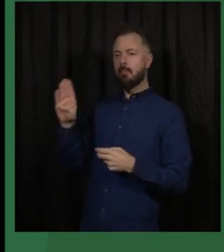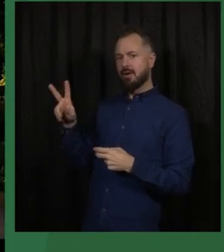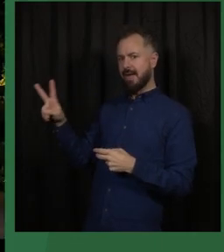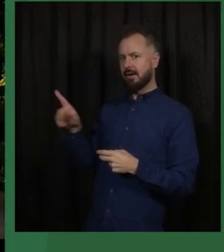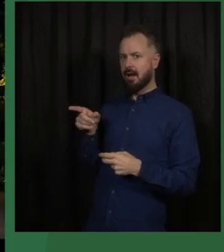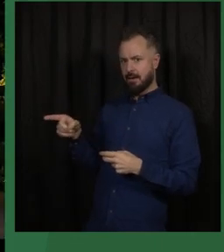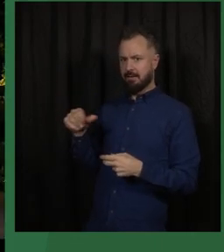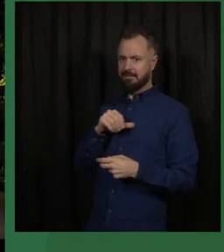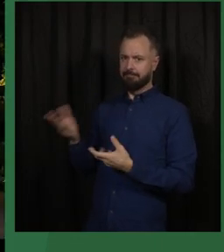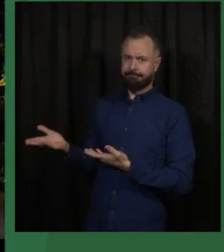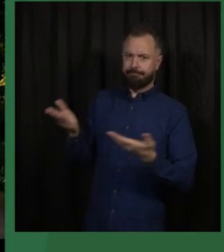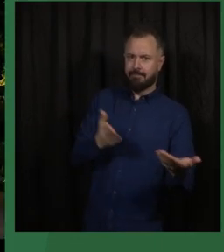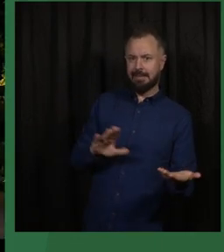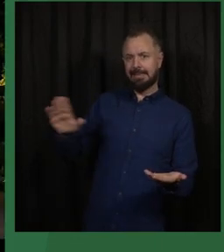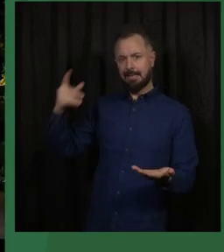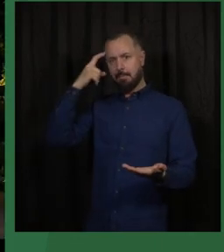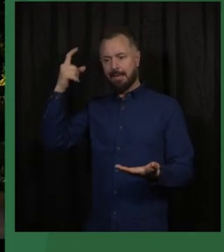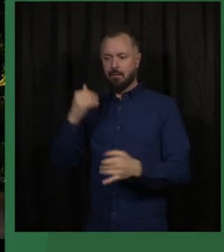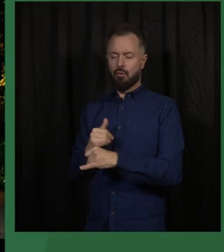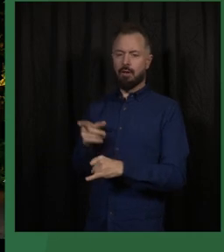office, he wants some expert opinion, he wants to invest in democracy.